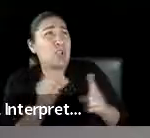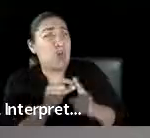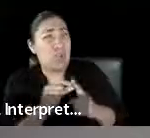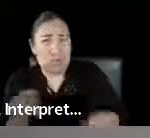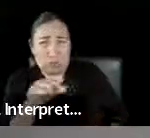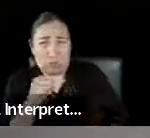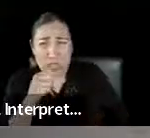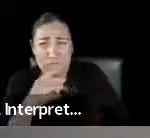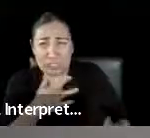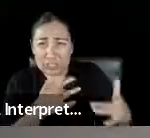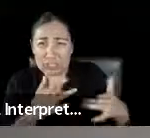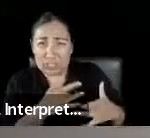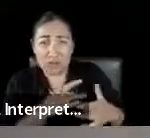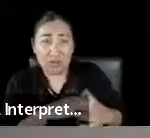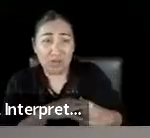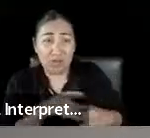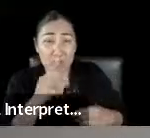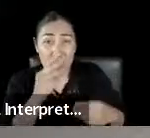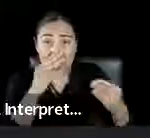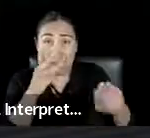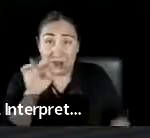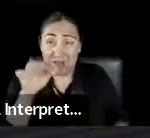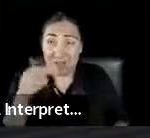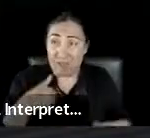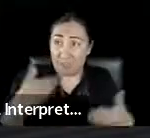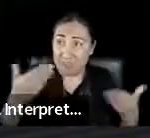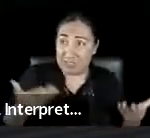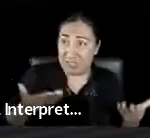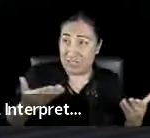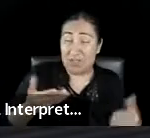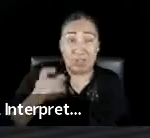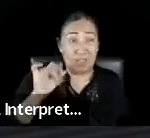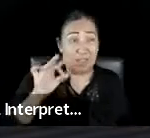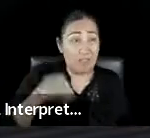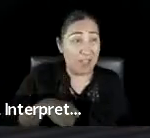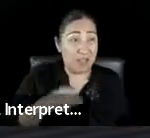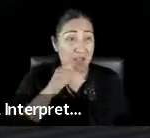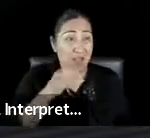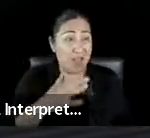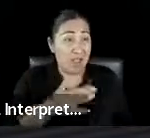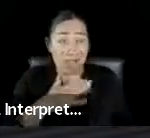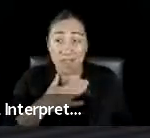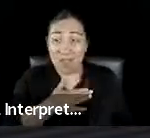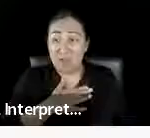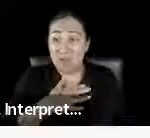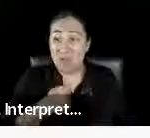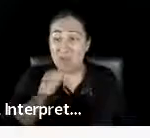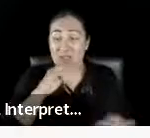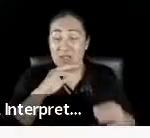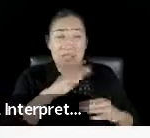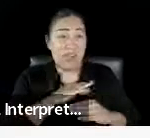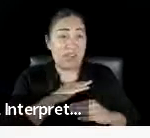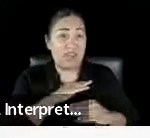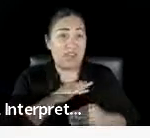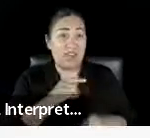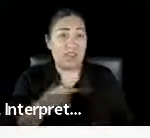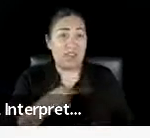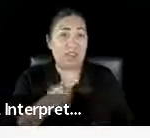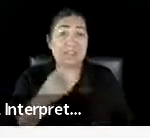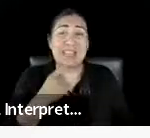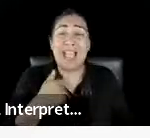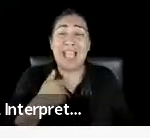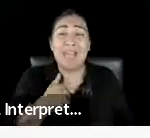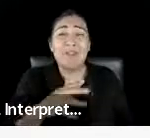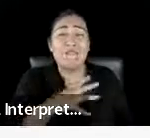concerning? Would you even care if I existed? Care if I'm unhappy? Care if I'm unsatisfied? I say I'm fine.